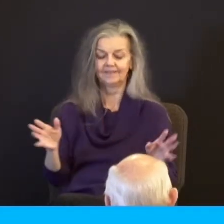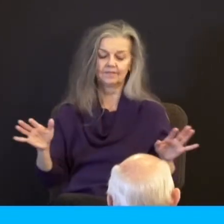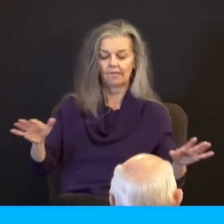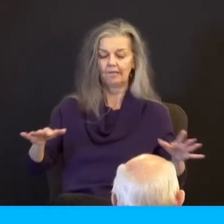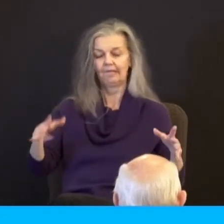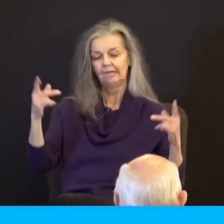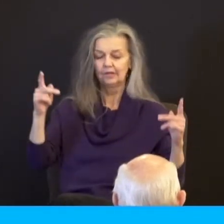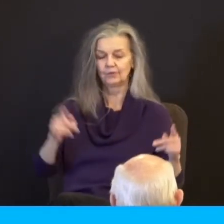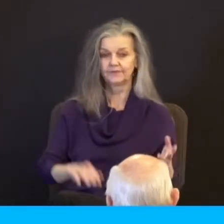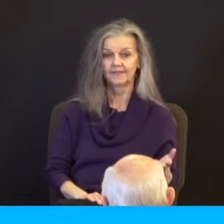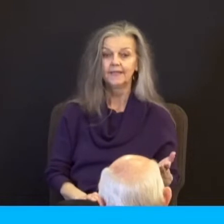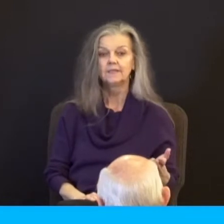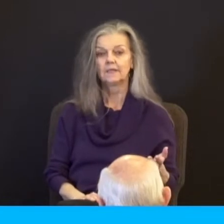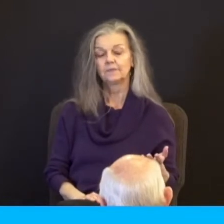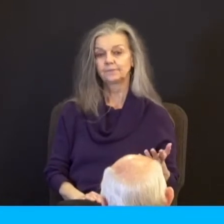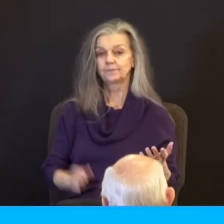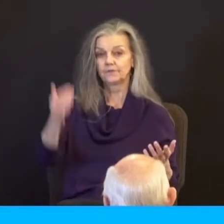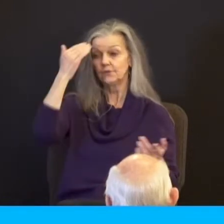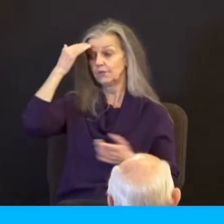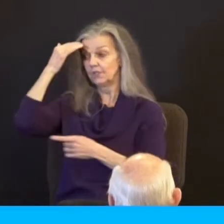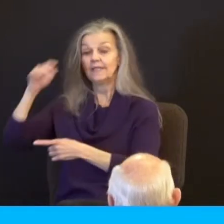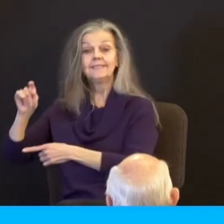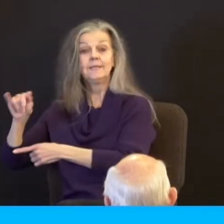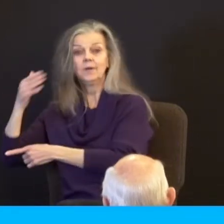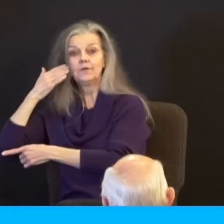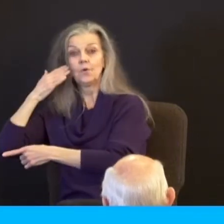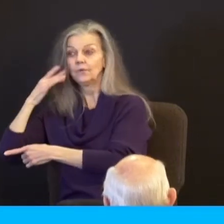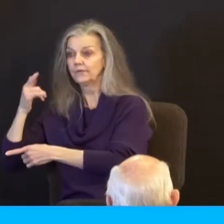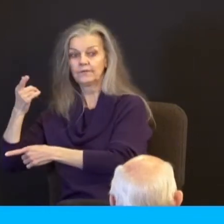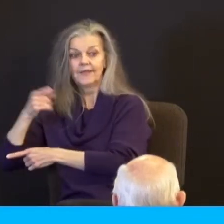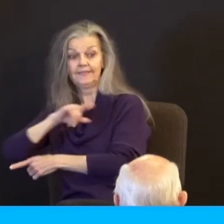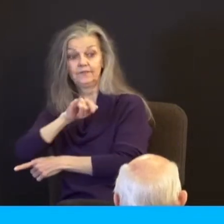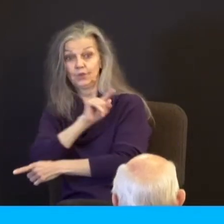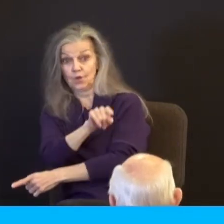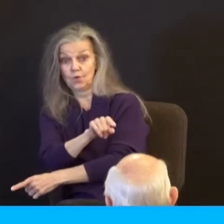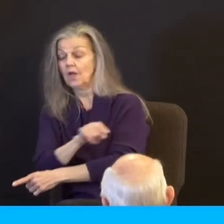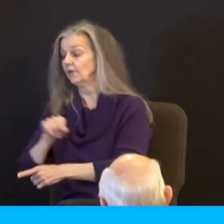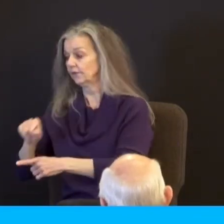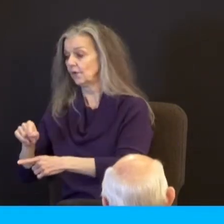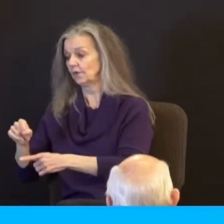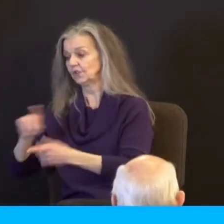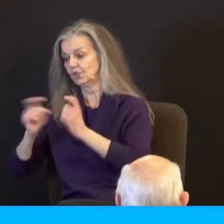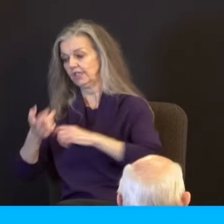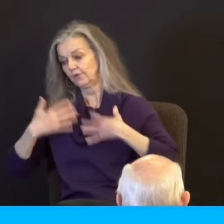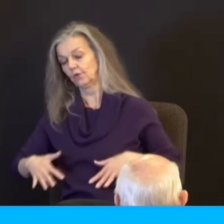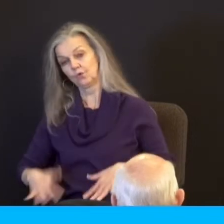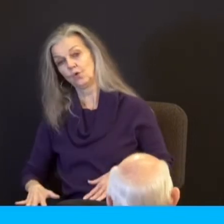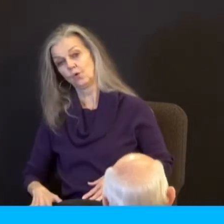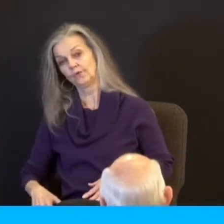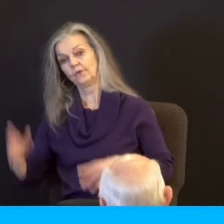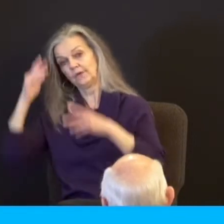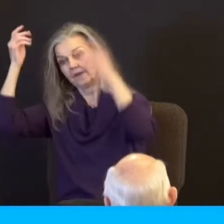say. Knowing that's happening, verse 14, she put her widow's garments off from her, and she covered herself with a veil, so you